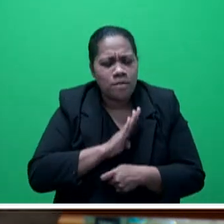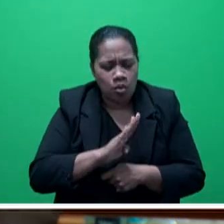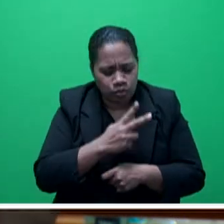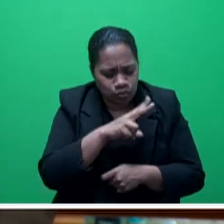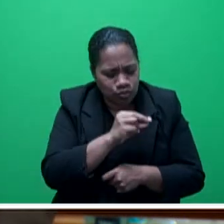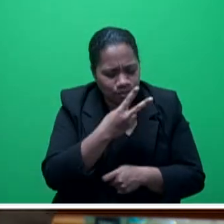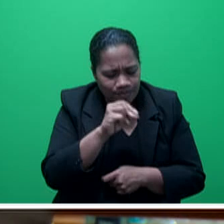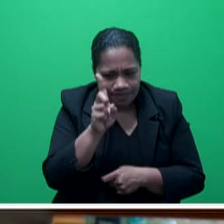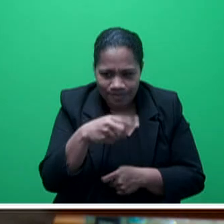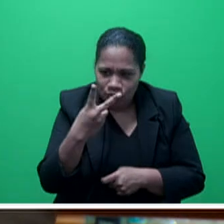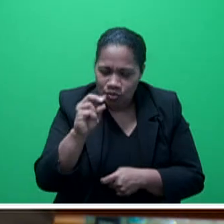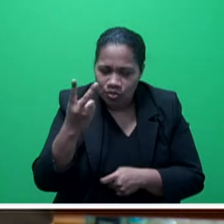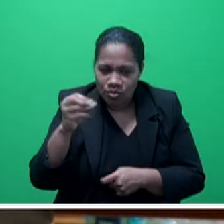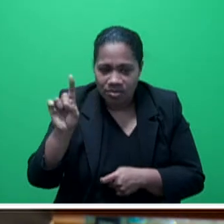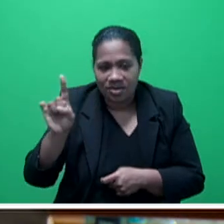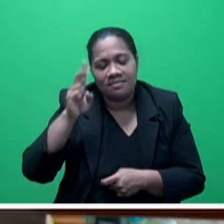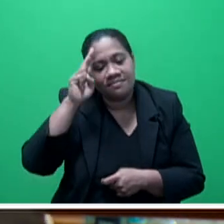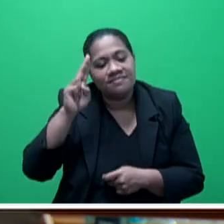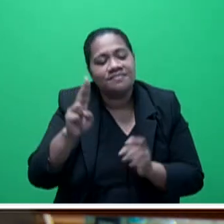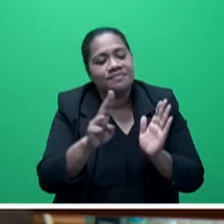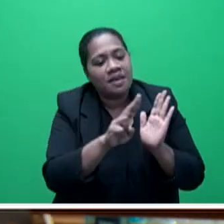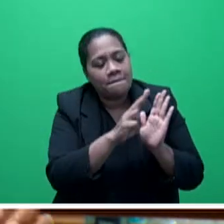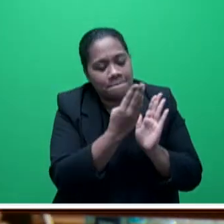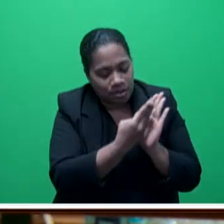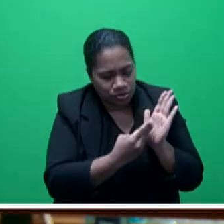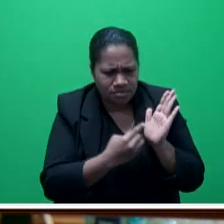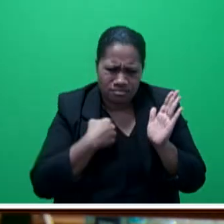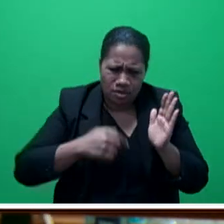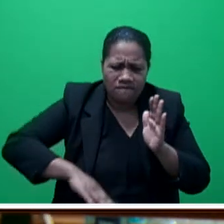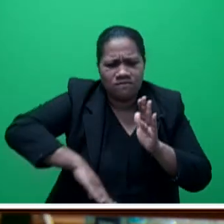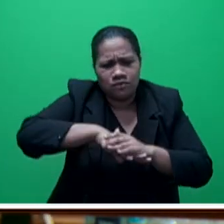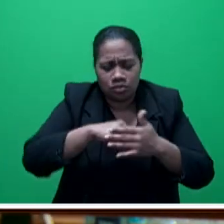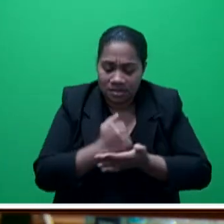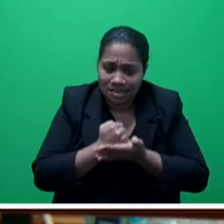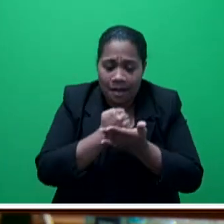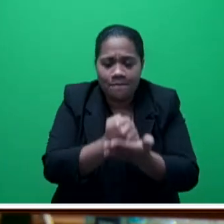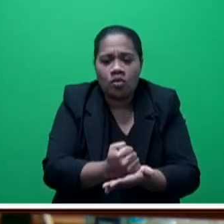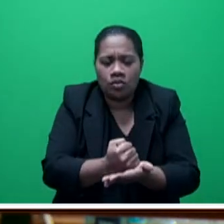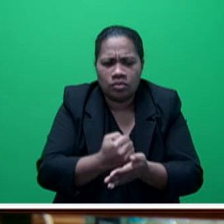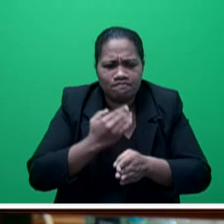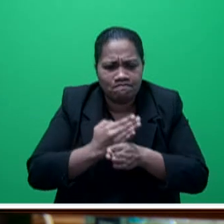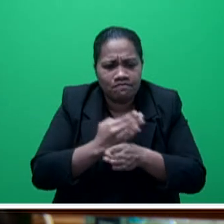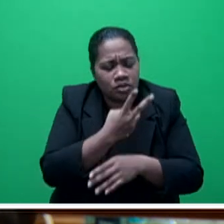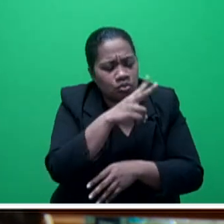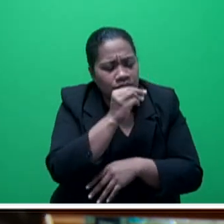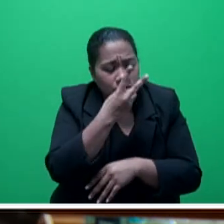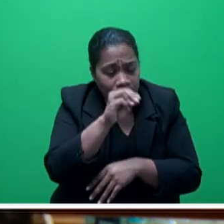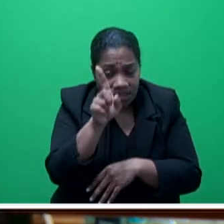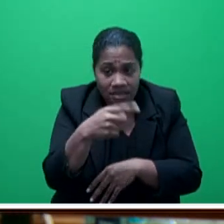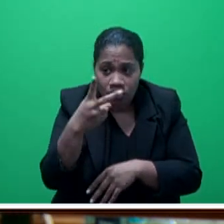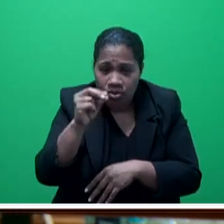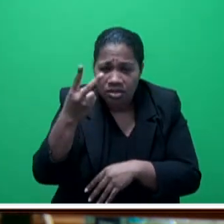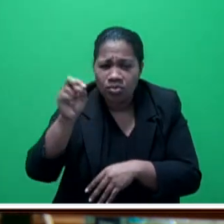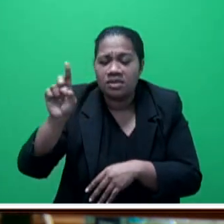budget. Honourable Speaker, I fully support the intentions of the 2020-21 budget in dealing with the current